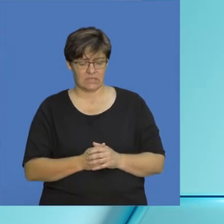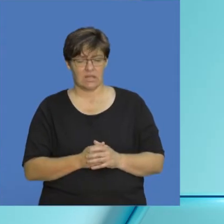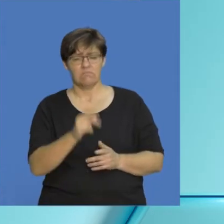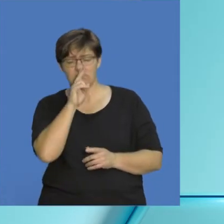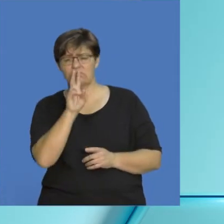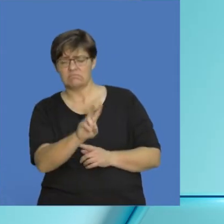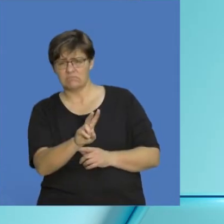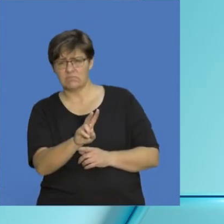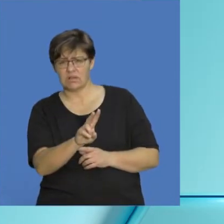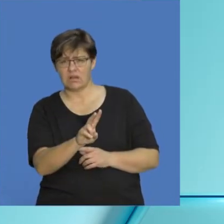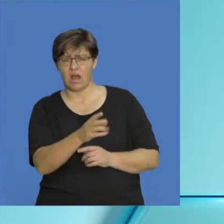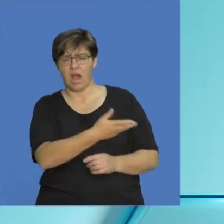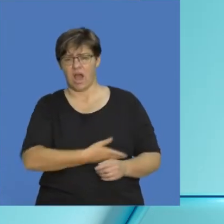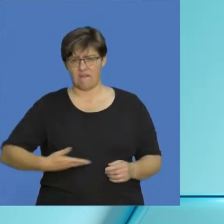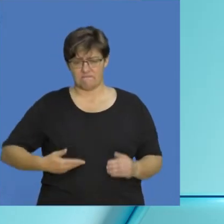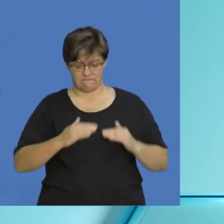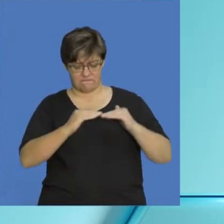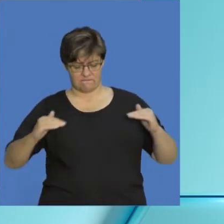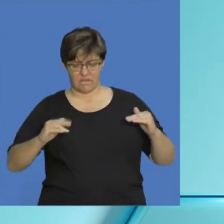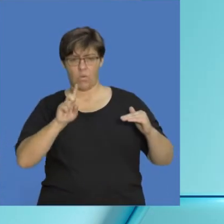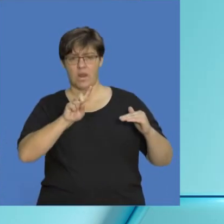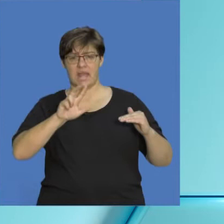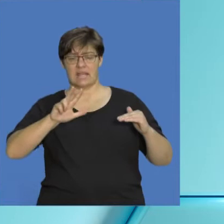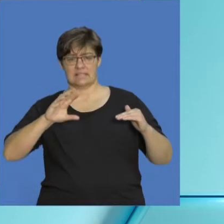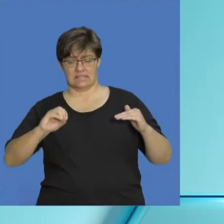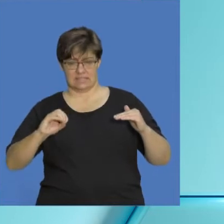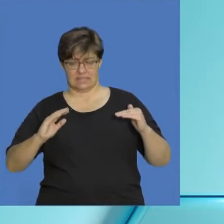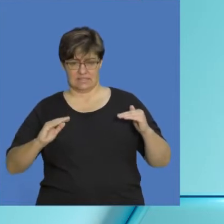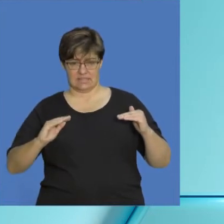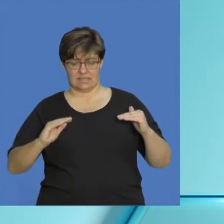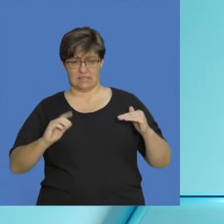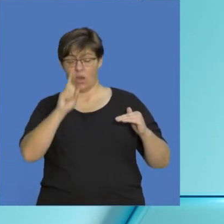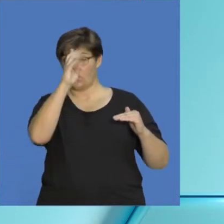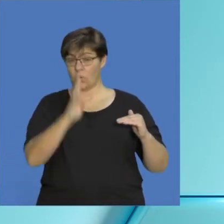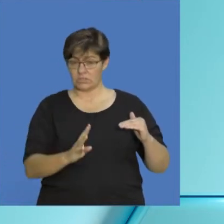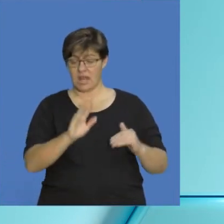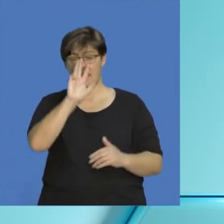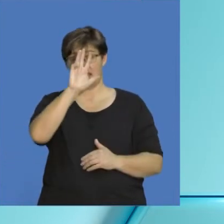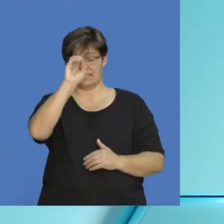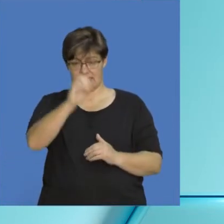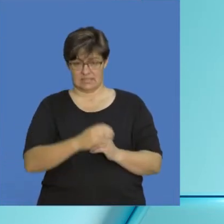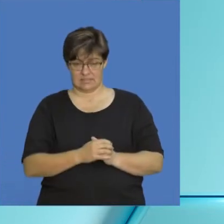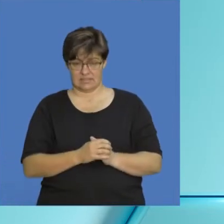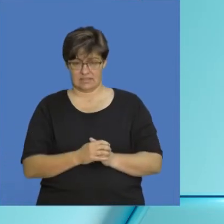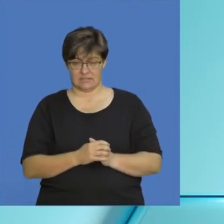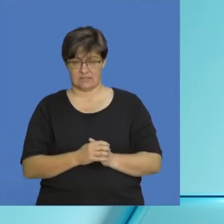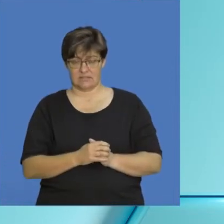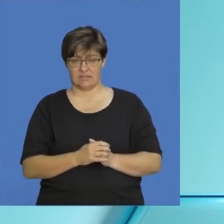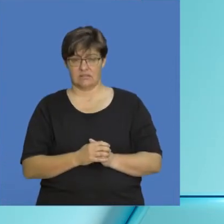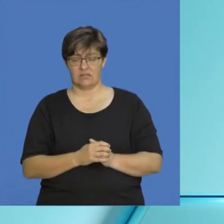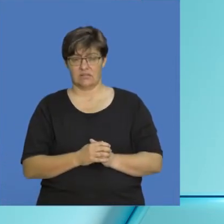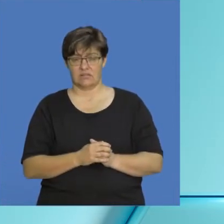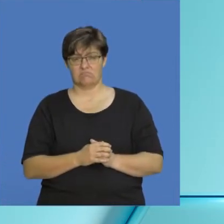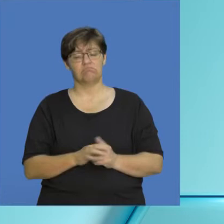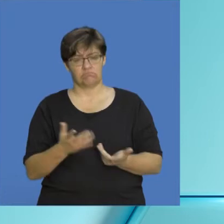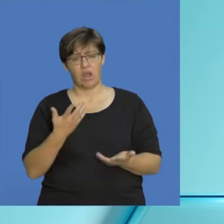approximate, kind of. We know kind of half a circle is 180, a quarter of a circle, 90, and so